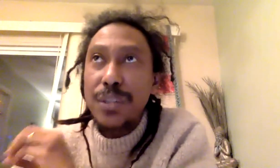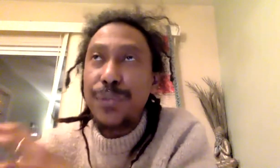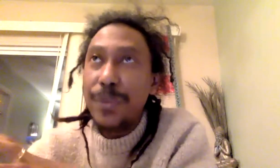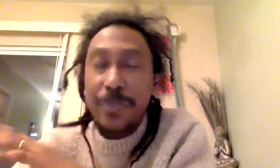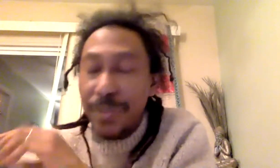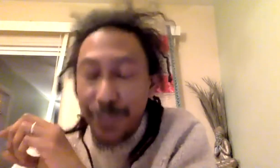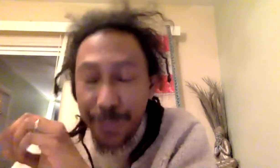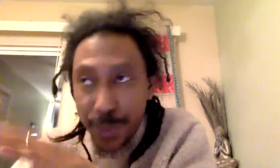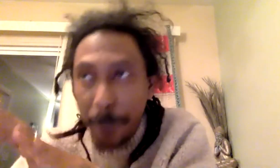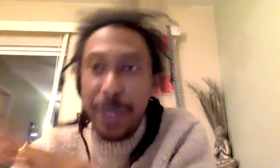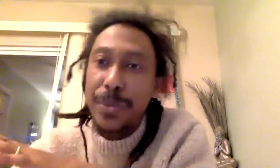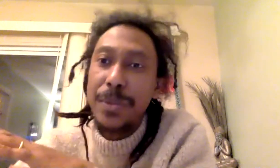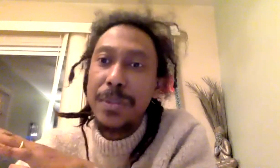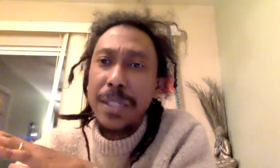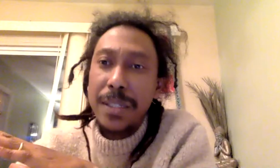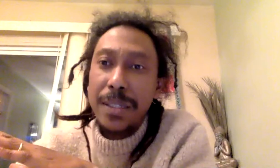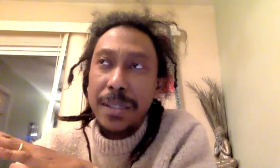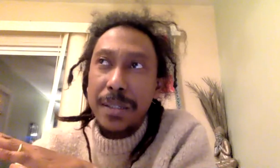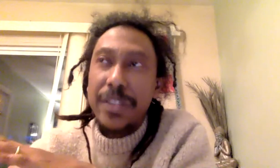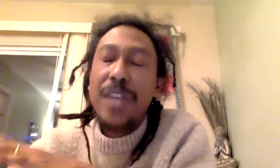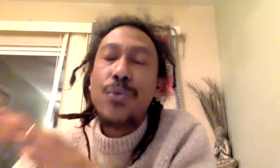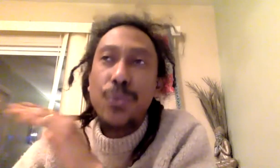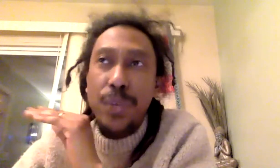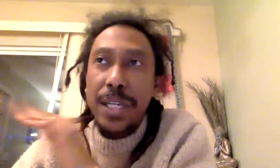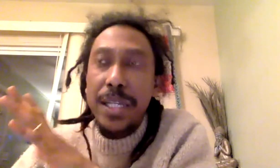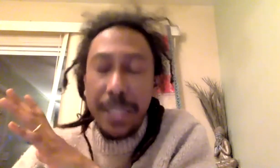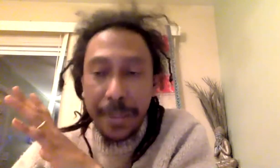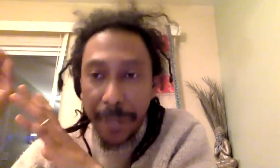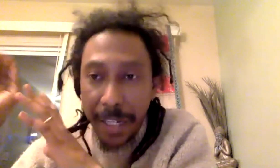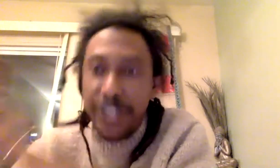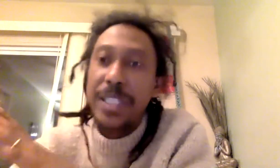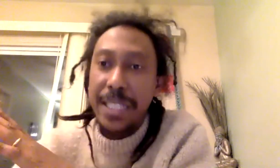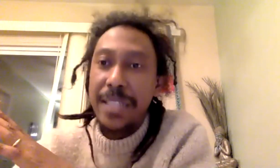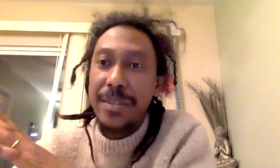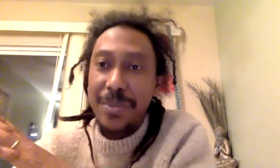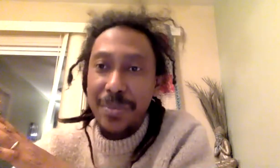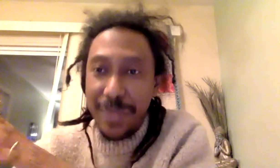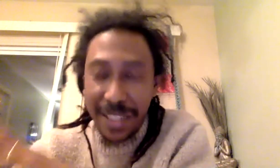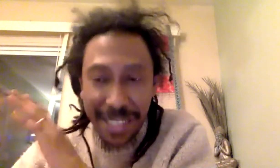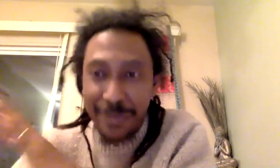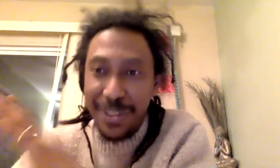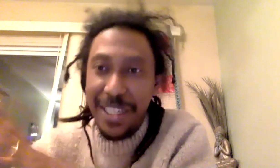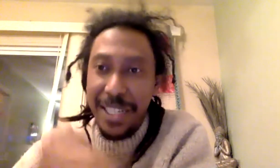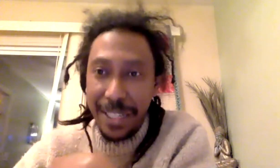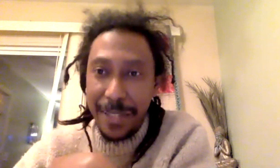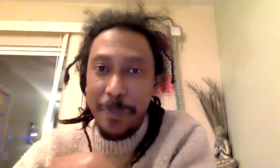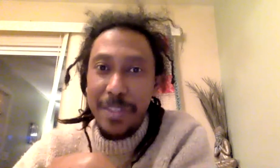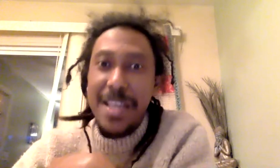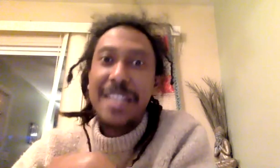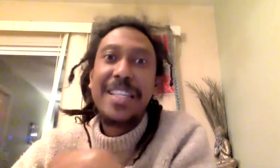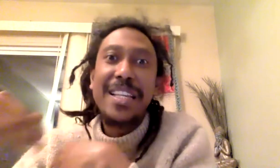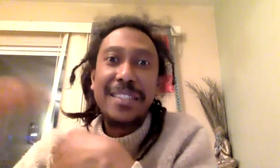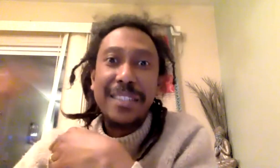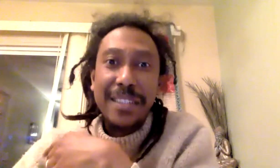those few people, they really interested in something I did.